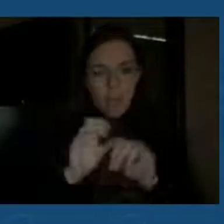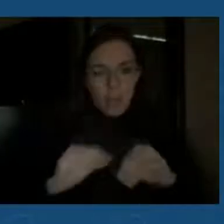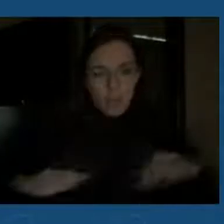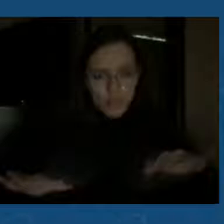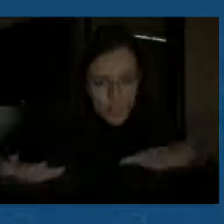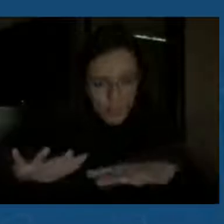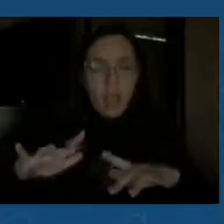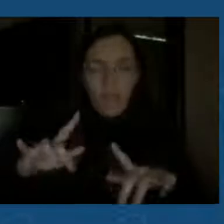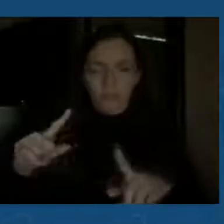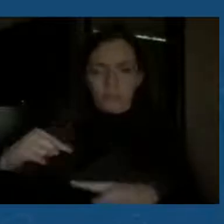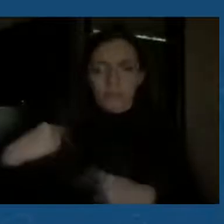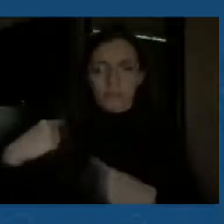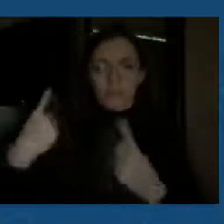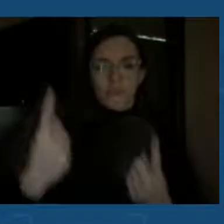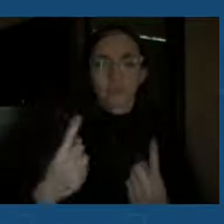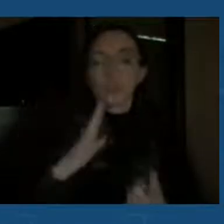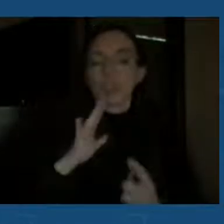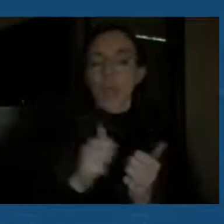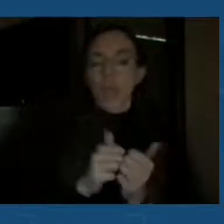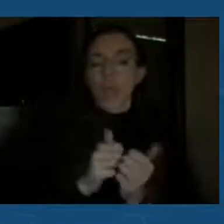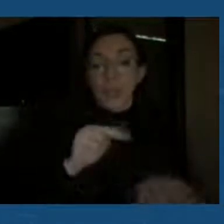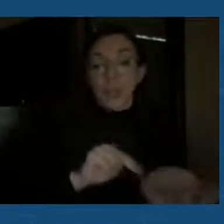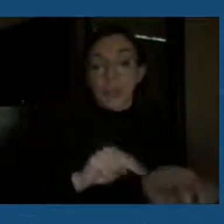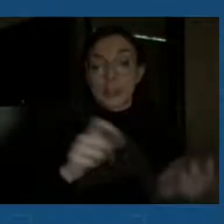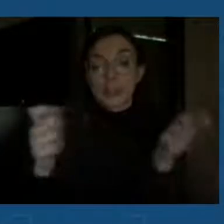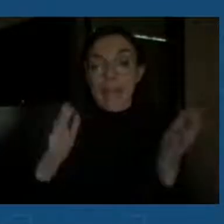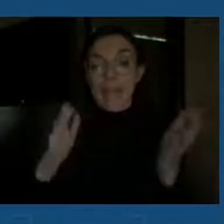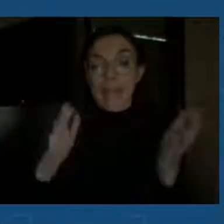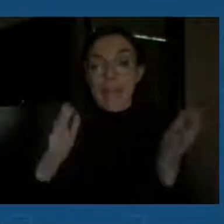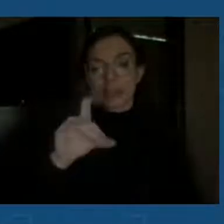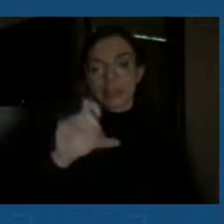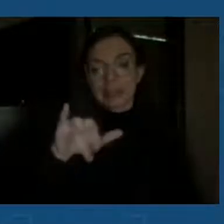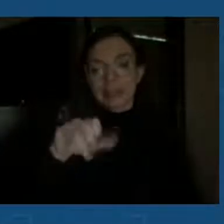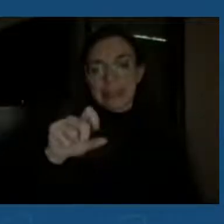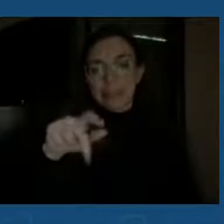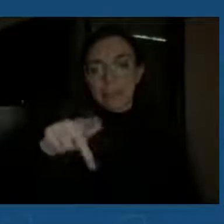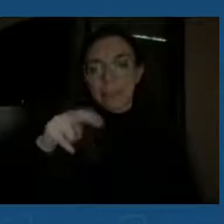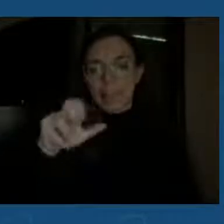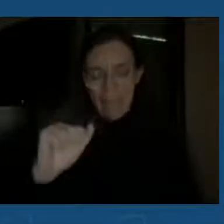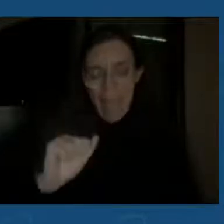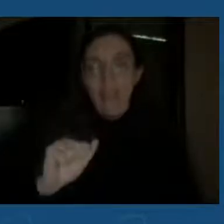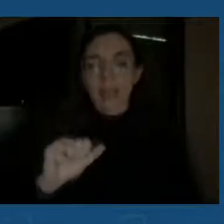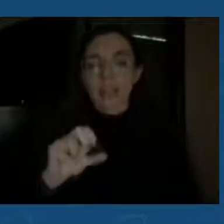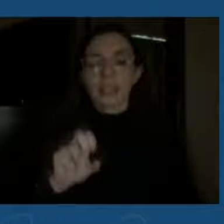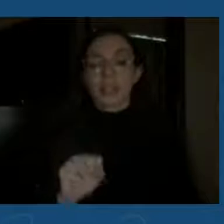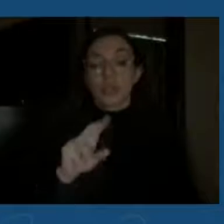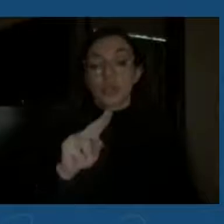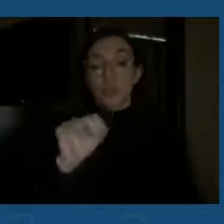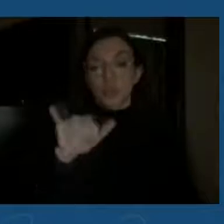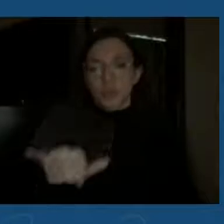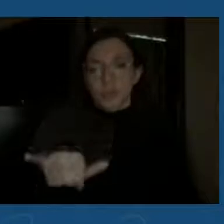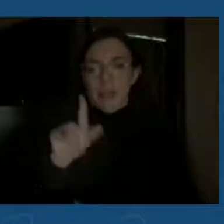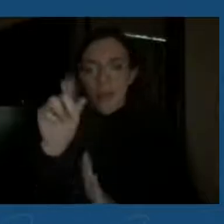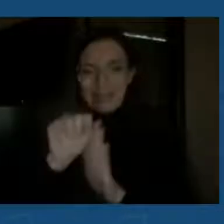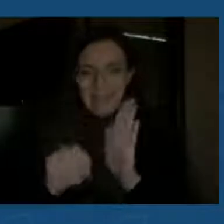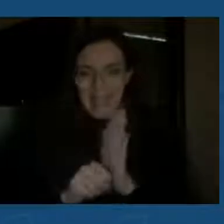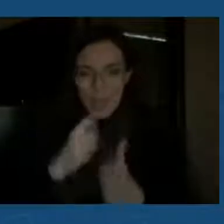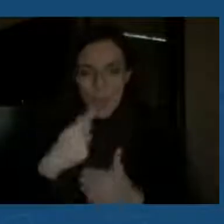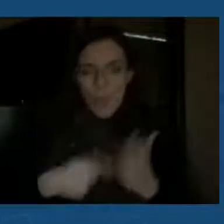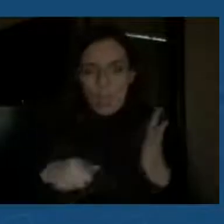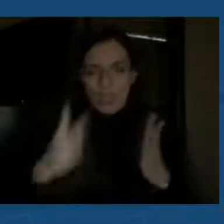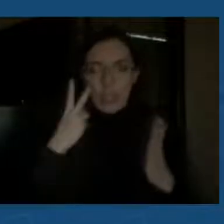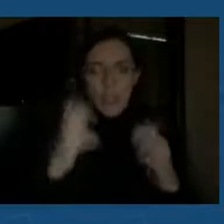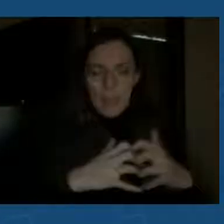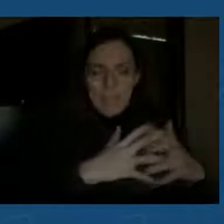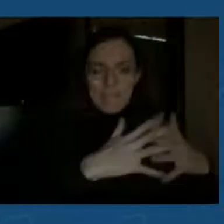Despina, who's the nurse manager at SUNY Upstate, and what she saw as the COVID units were just being built and people were